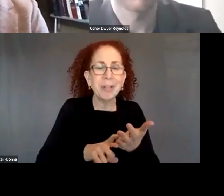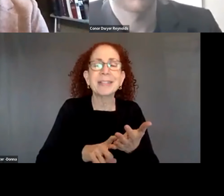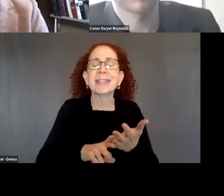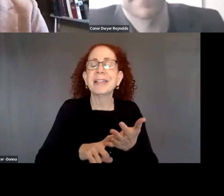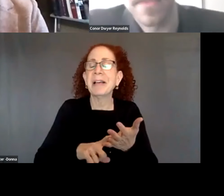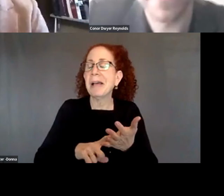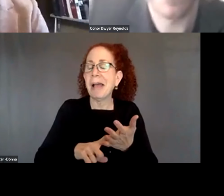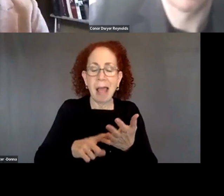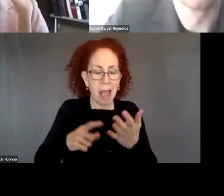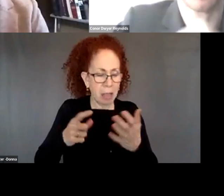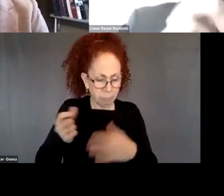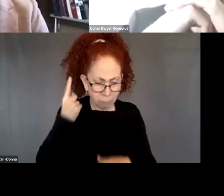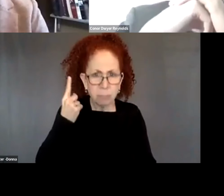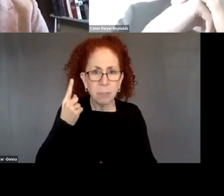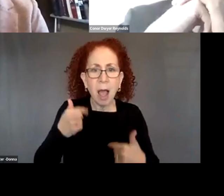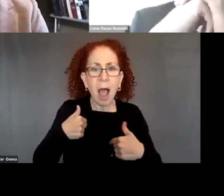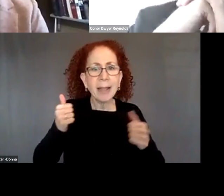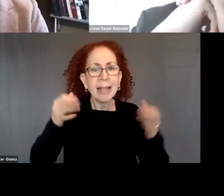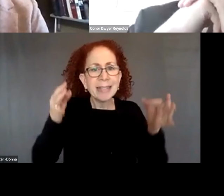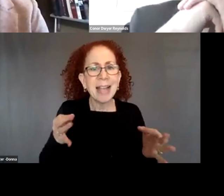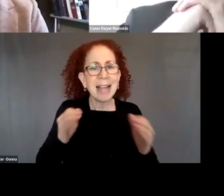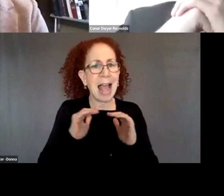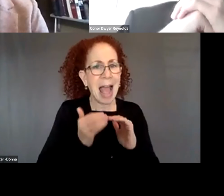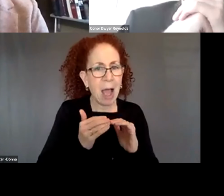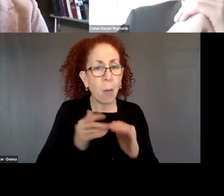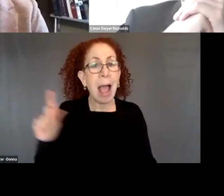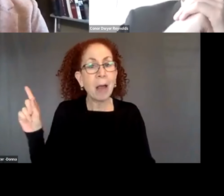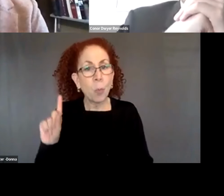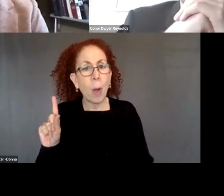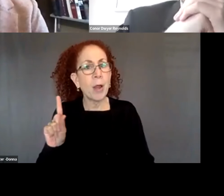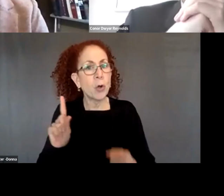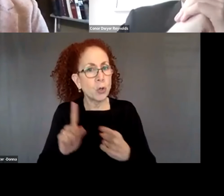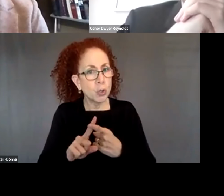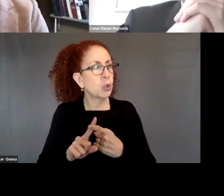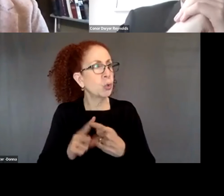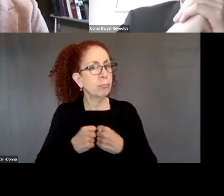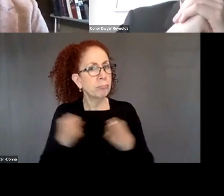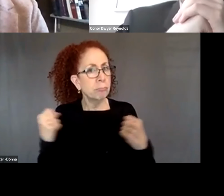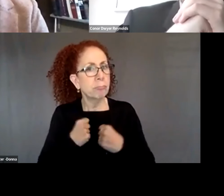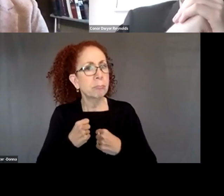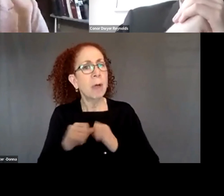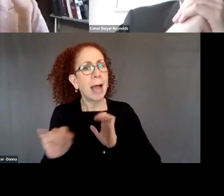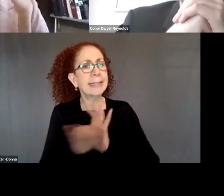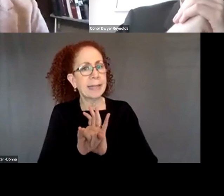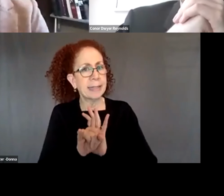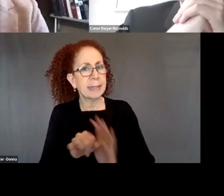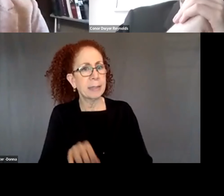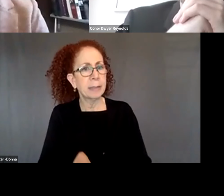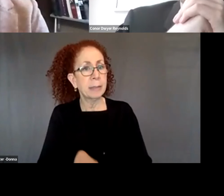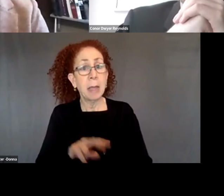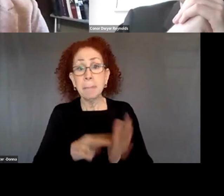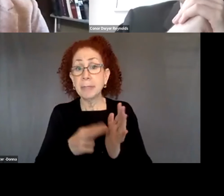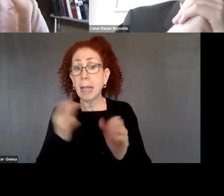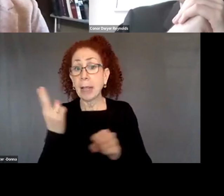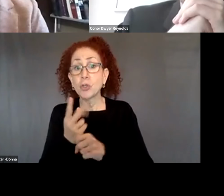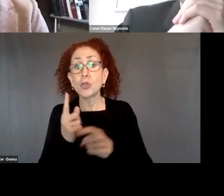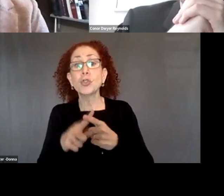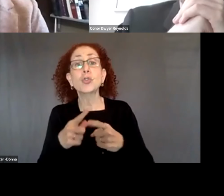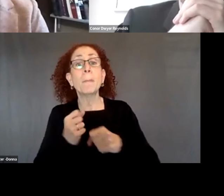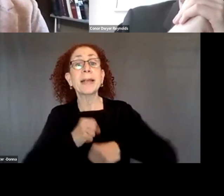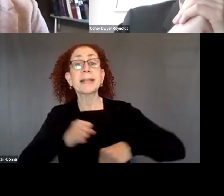insight that I can choose how and where to deploy my disability identity. And that means I can use it to create space for